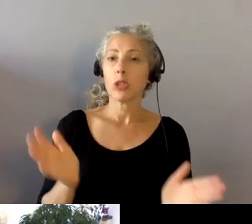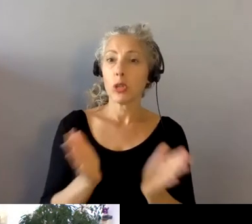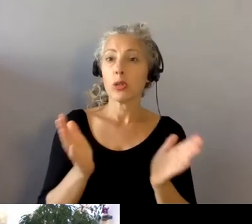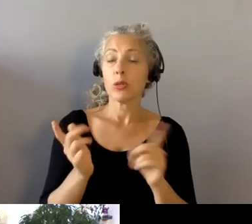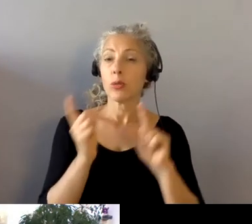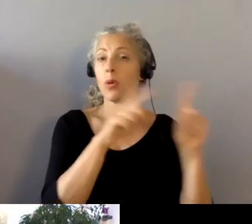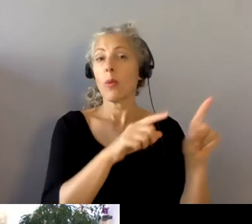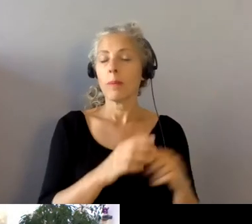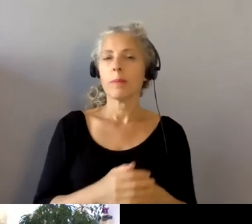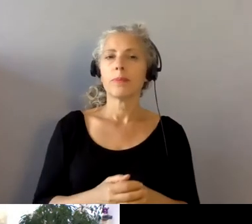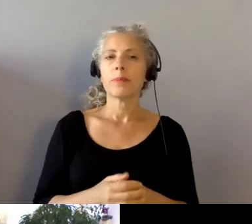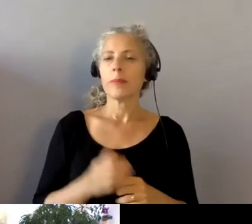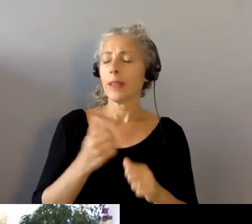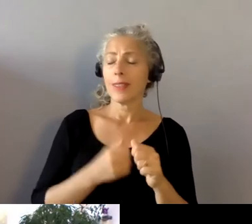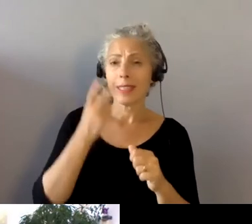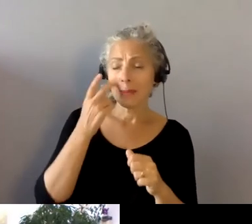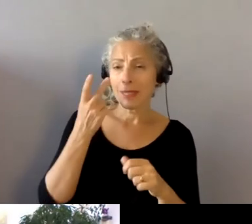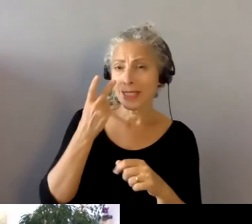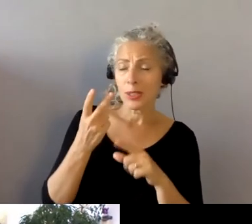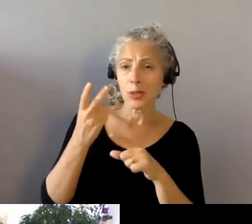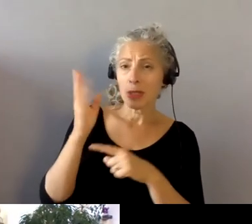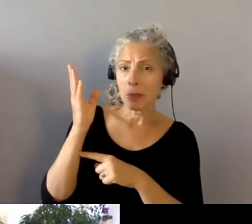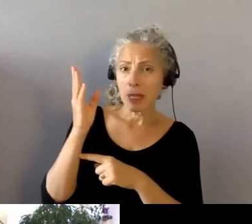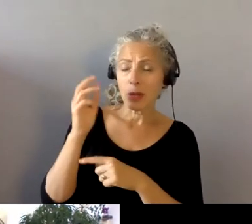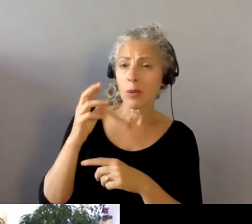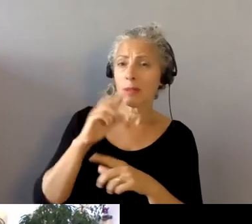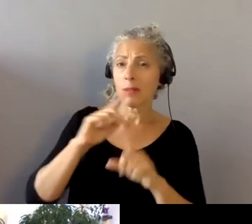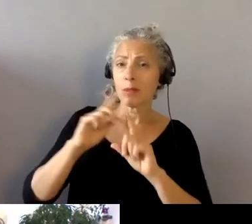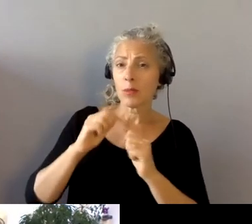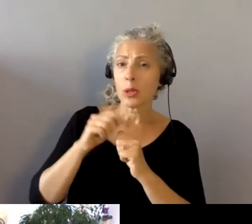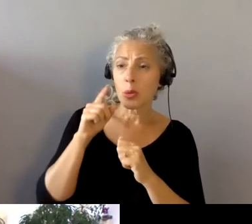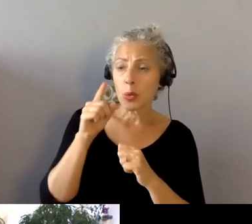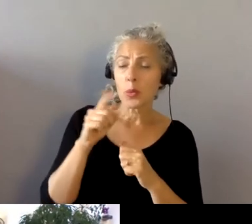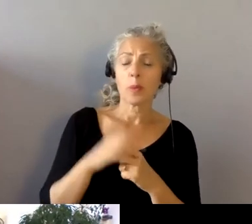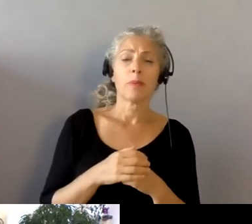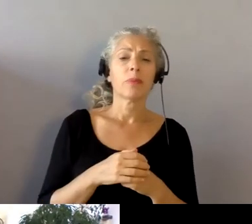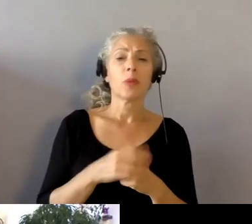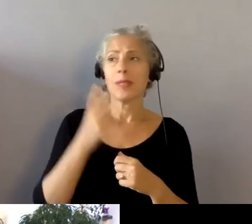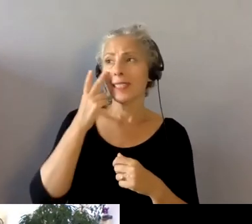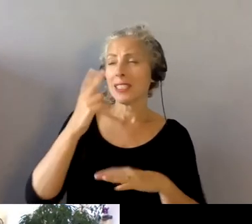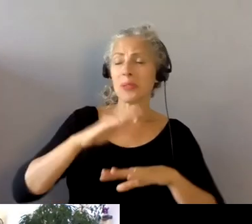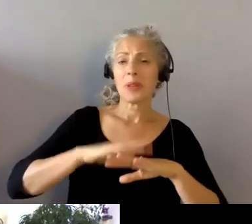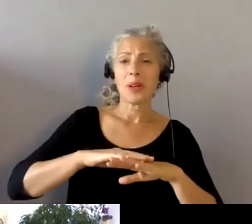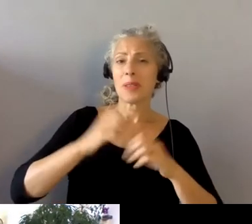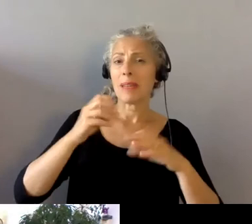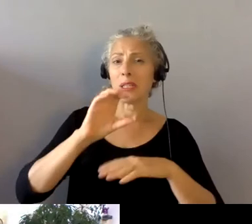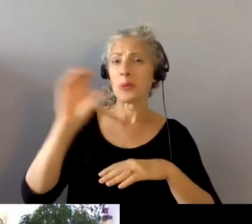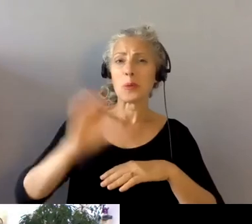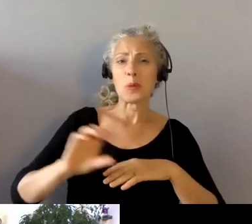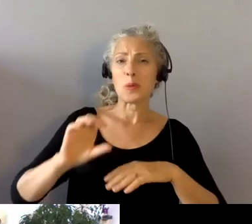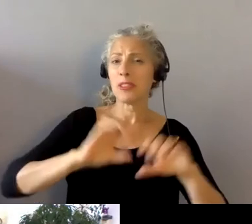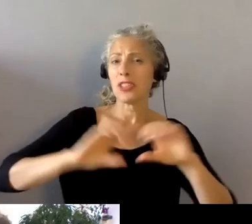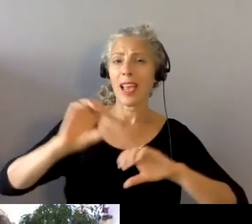that. And every time I've seen you speak or been engaged in conversation with you directly or seen you on one of these many Zoom chats and